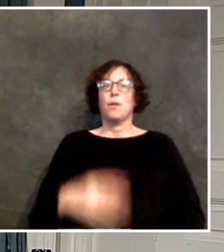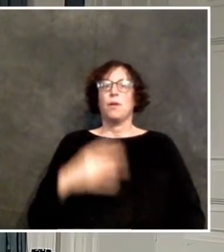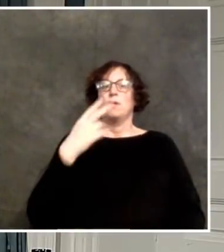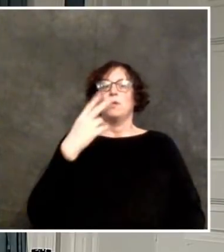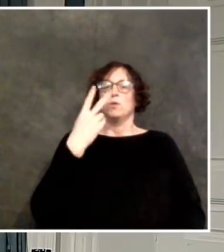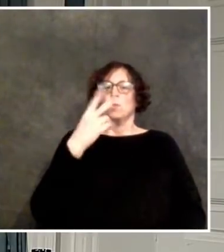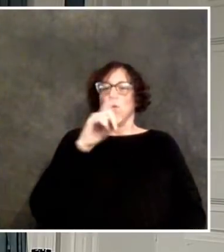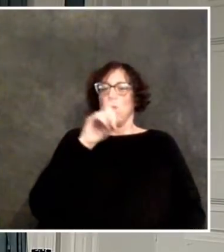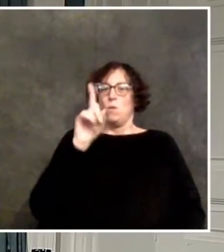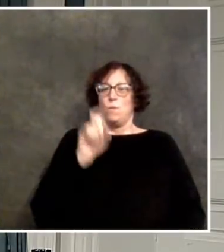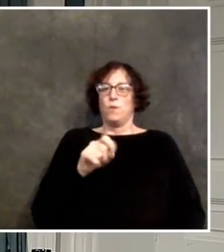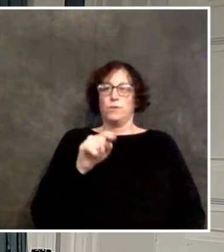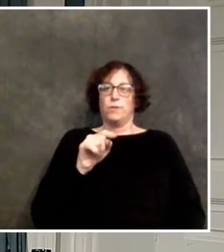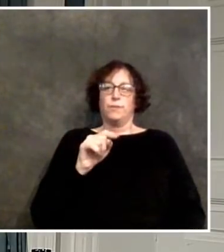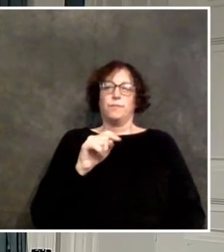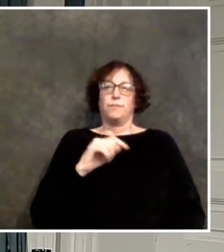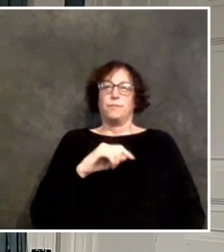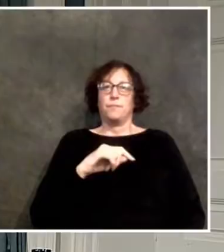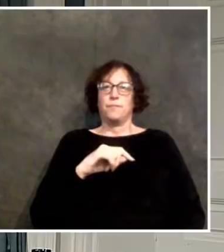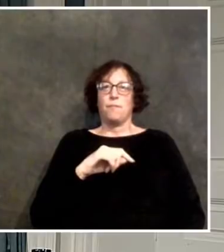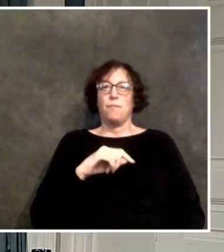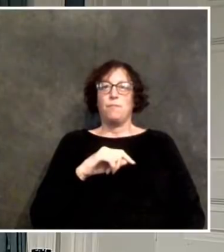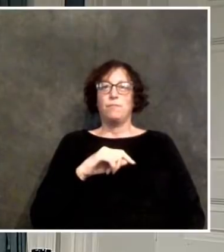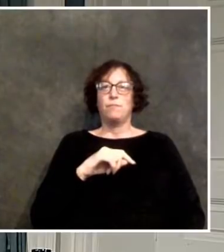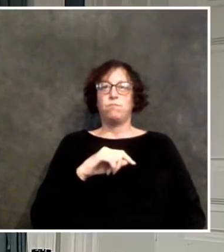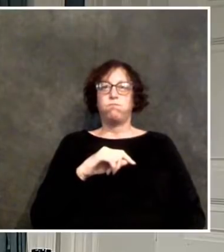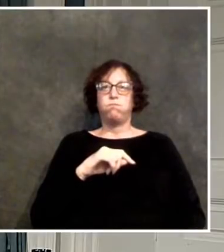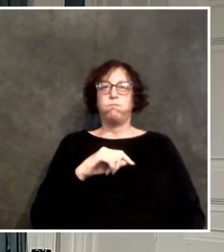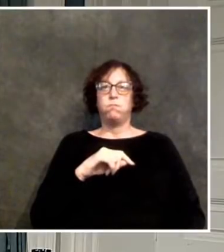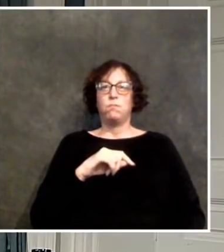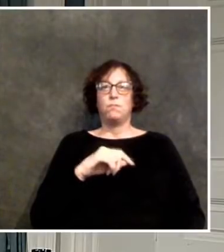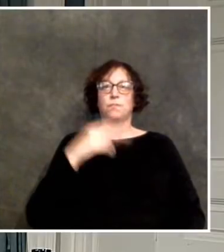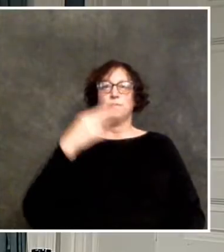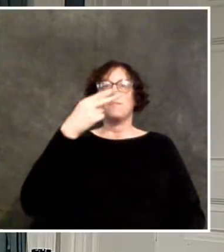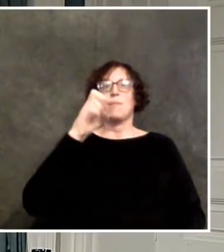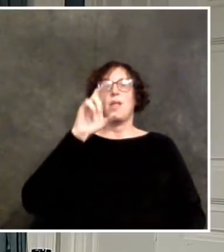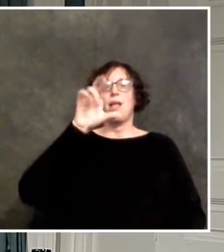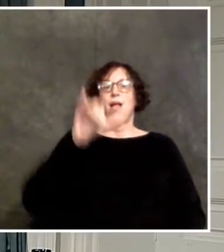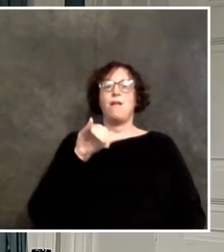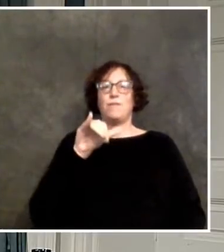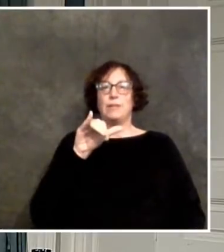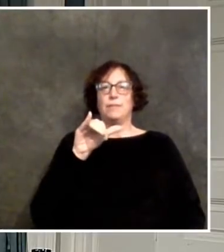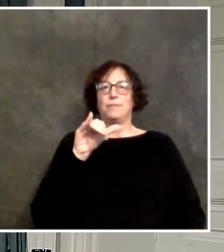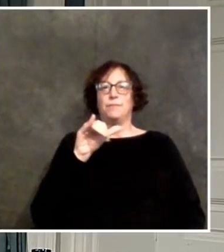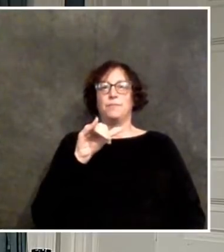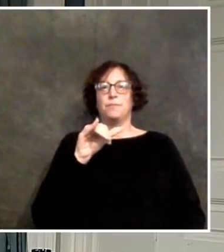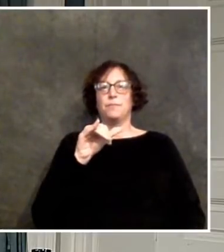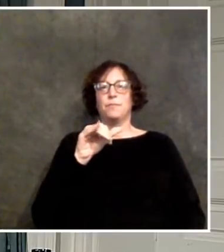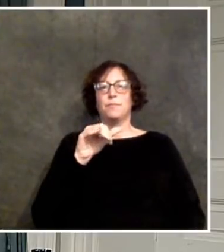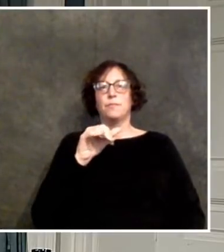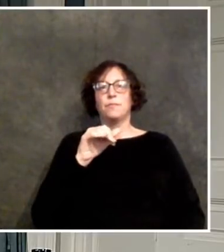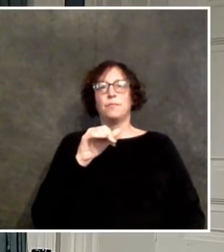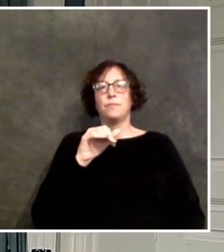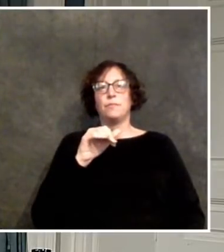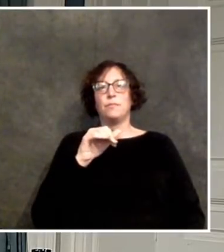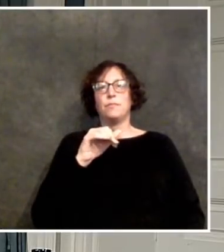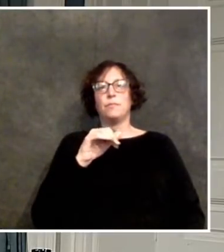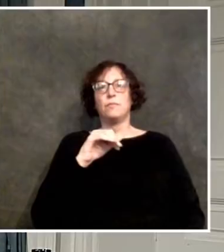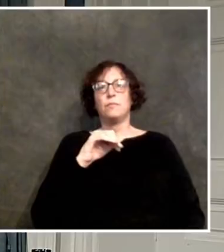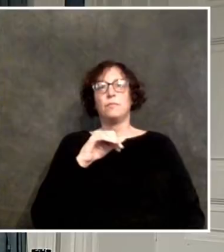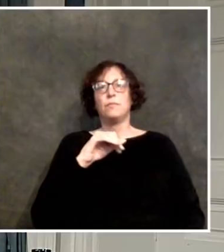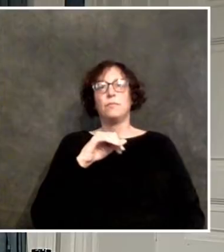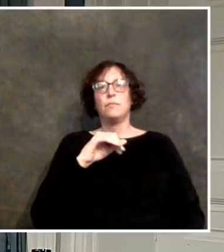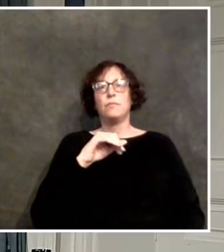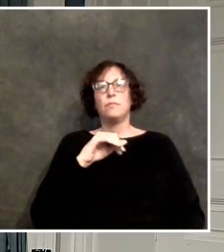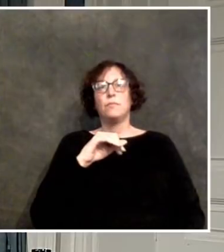is whether or not you knew whether this company in Texas that's going to be building out these